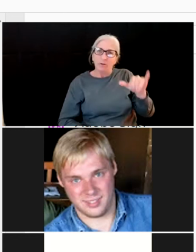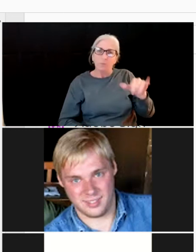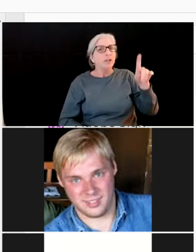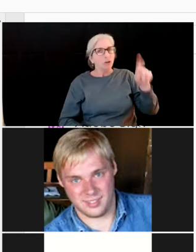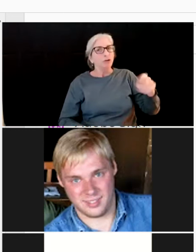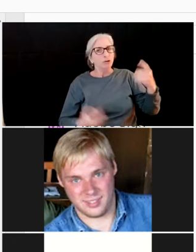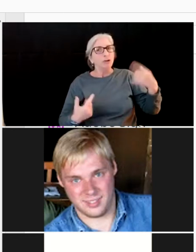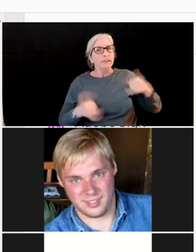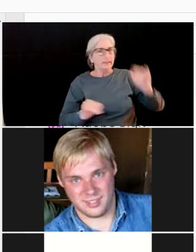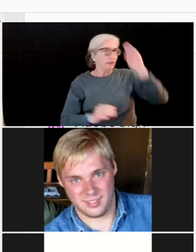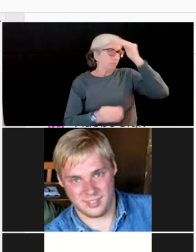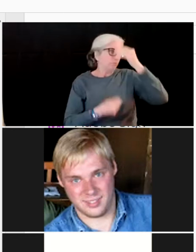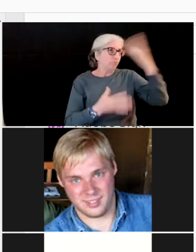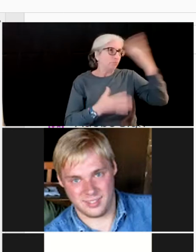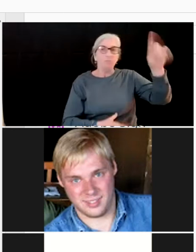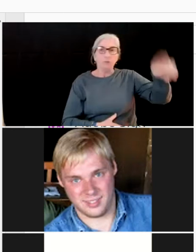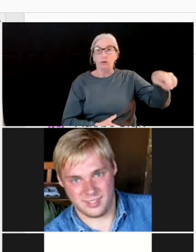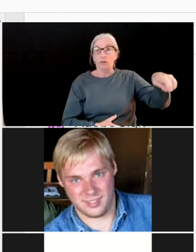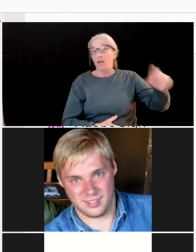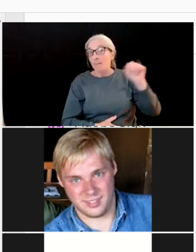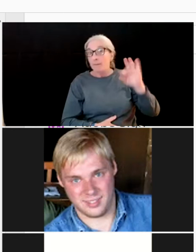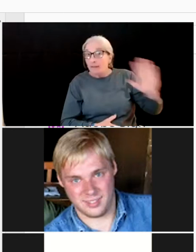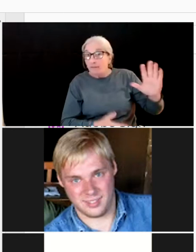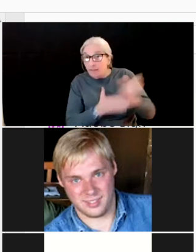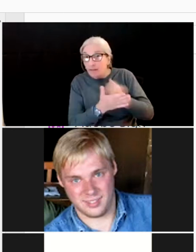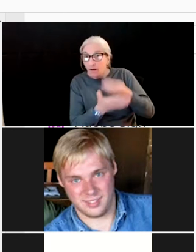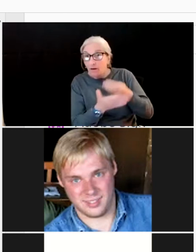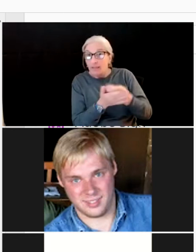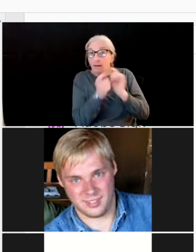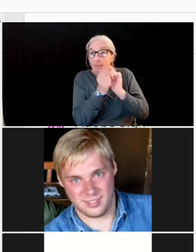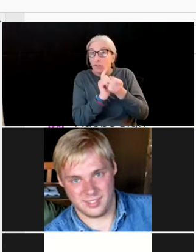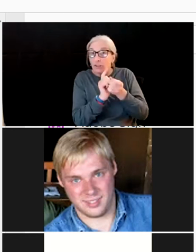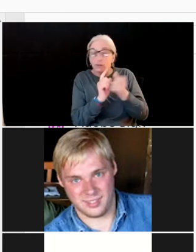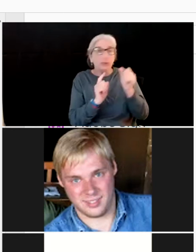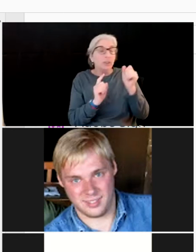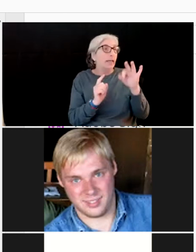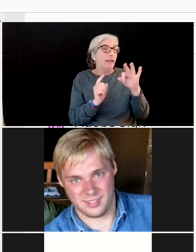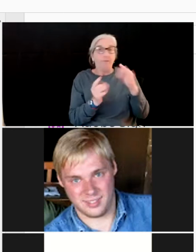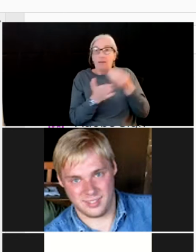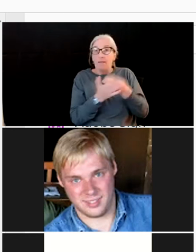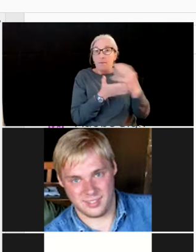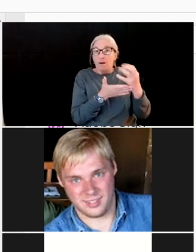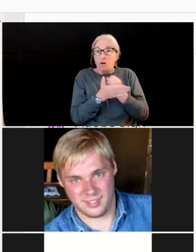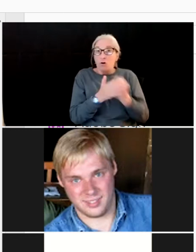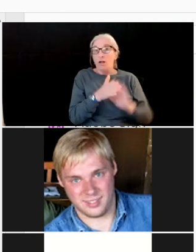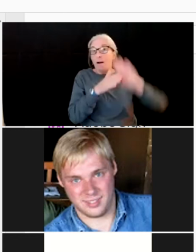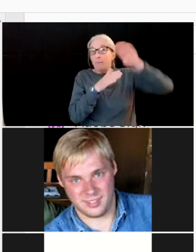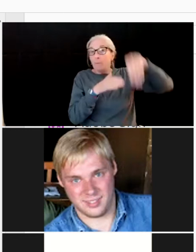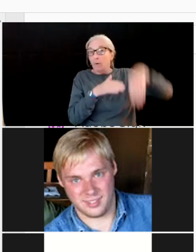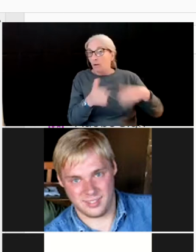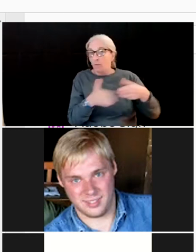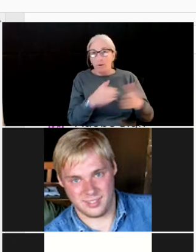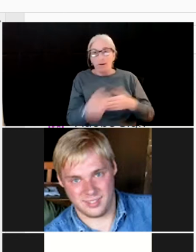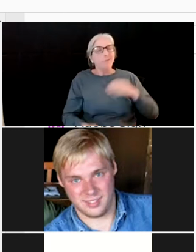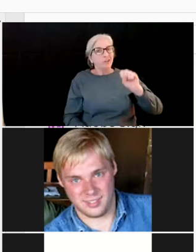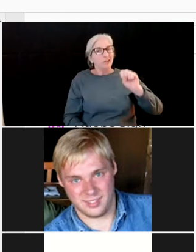if income changes, you know, if income goes up or down in a month, Social Security needs to know that so the payment can